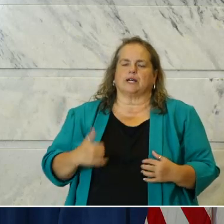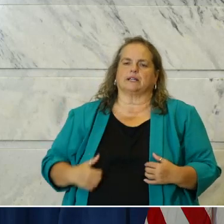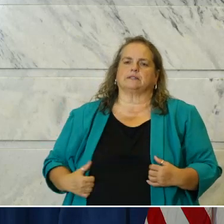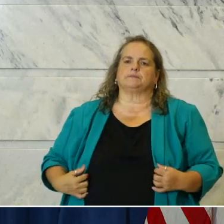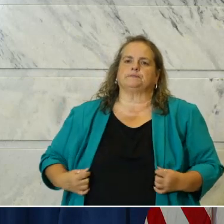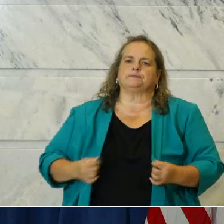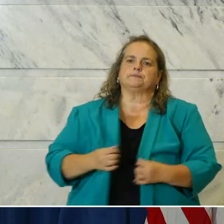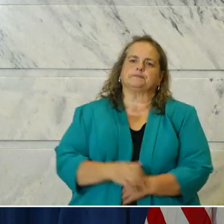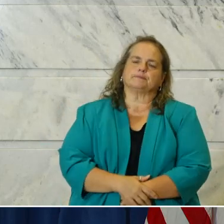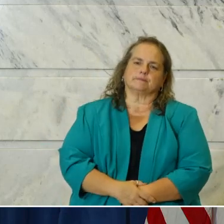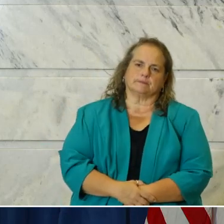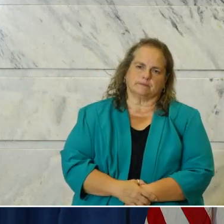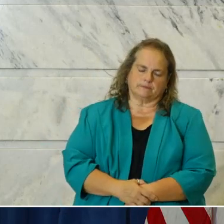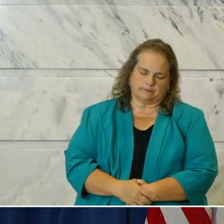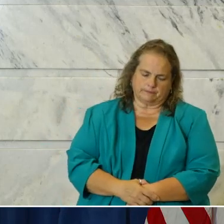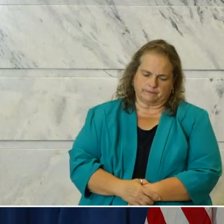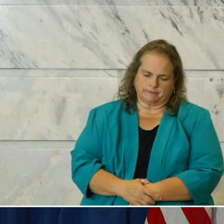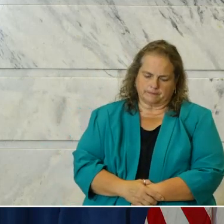Tom?